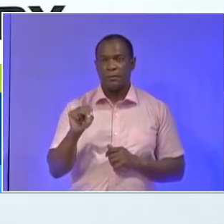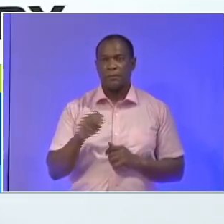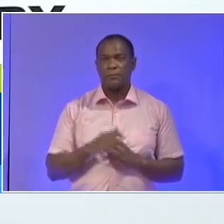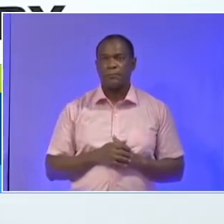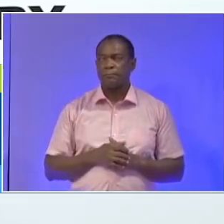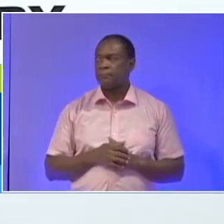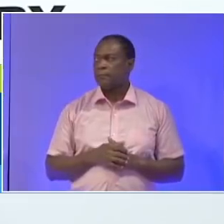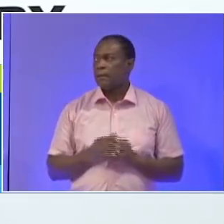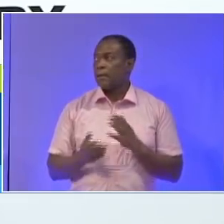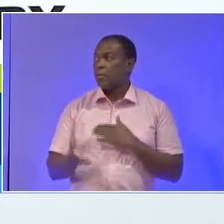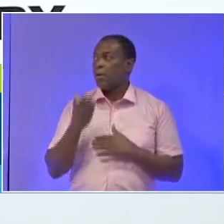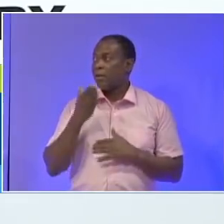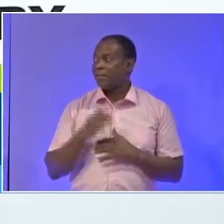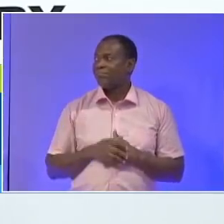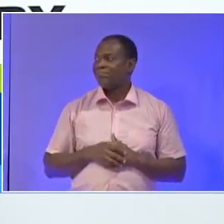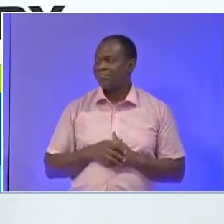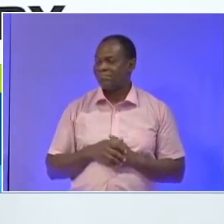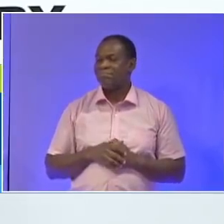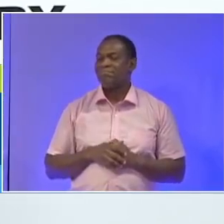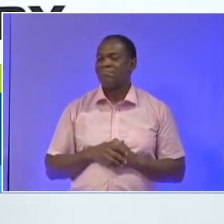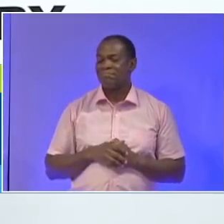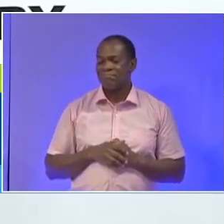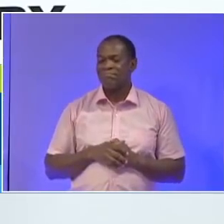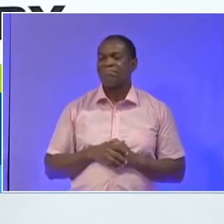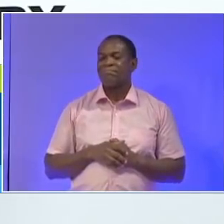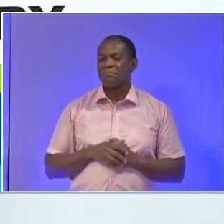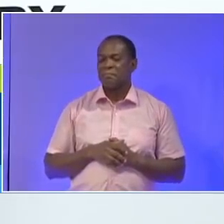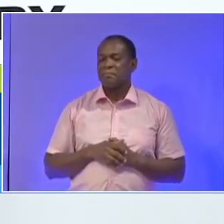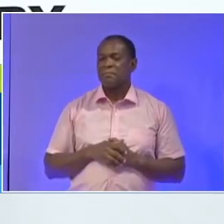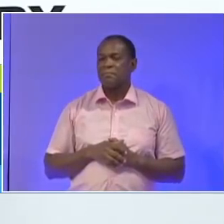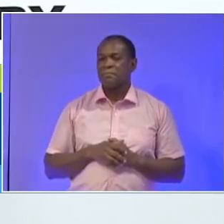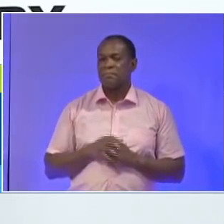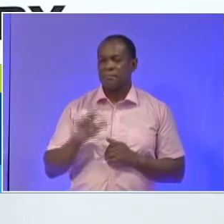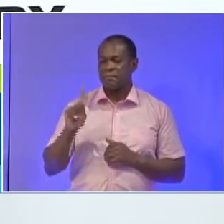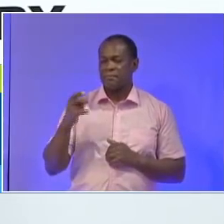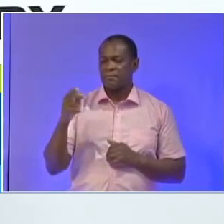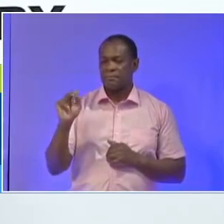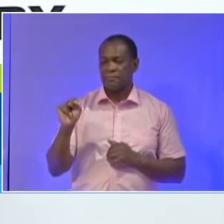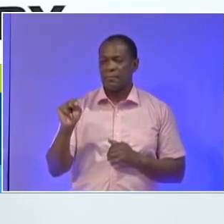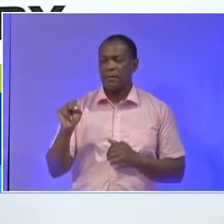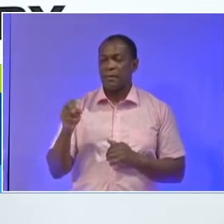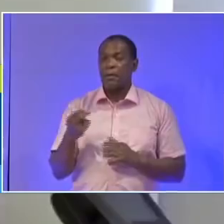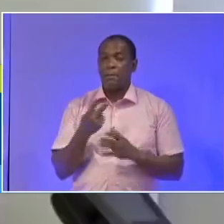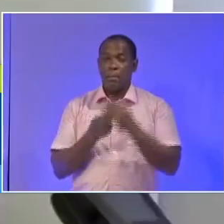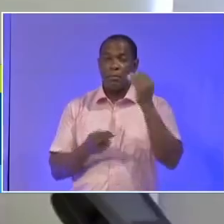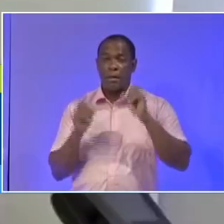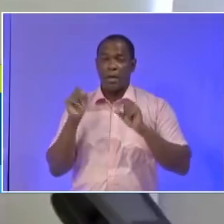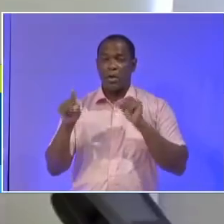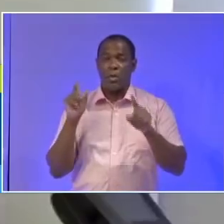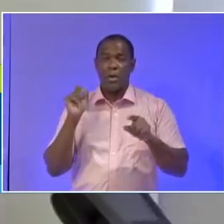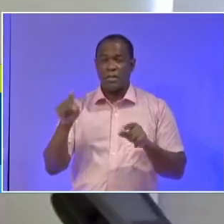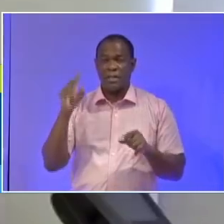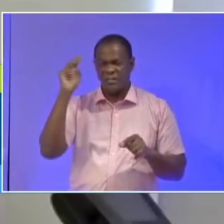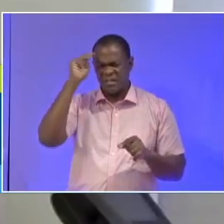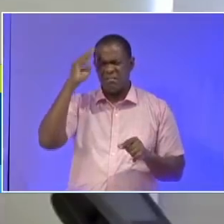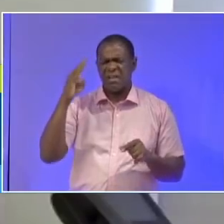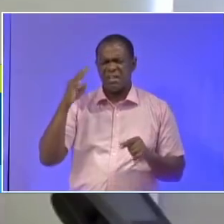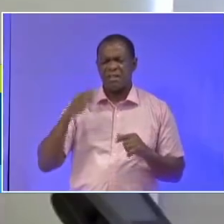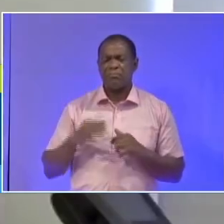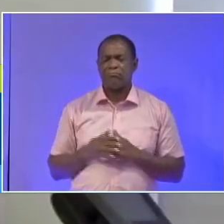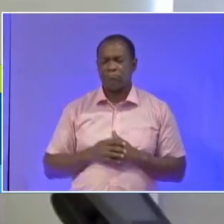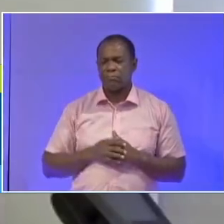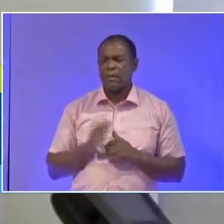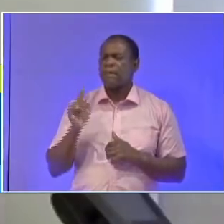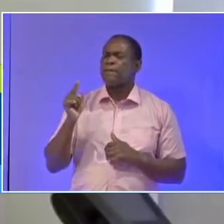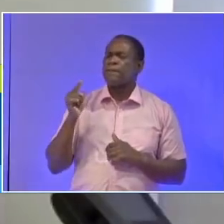Hi, morning everyone. Rashad Khan here from Guardian Media Limited. Both my questions this morning are for the Minister. Firstly,